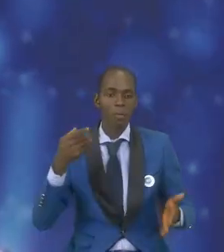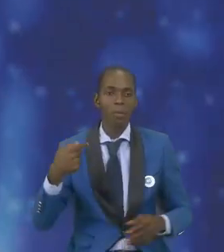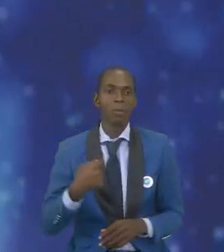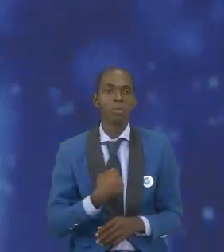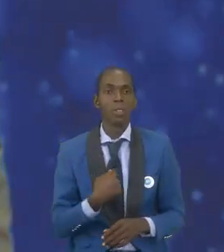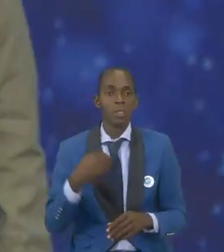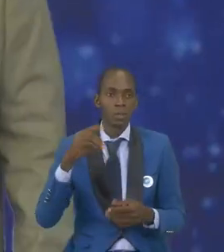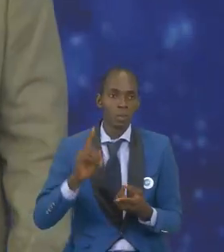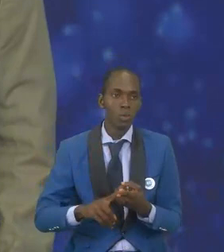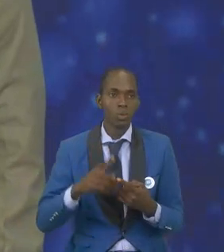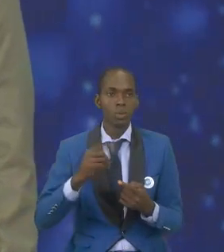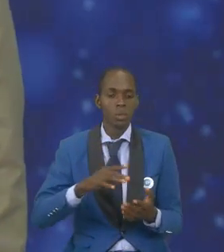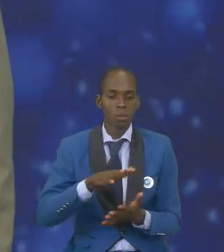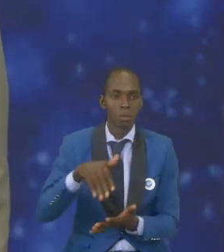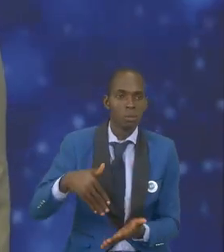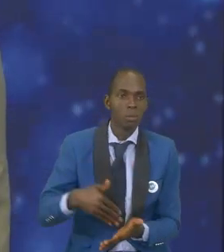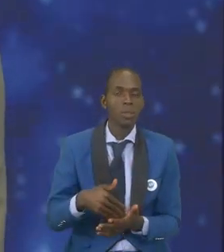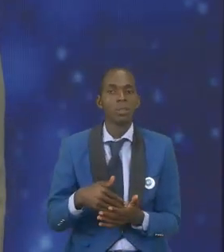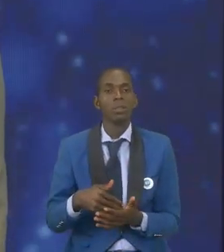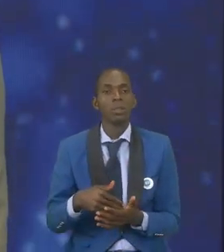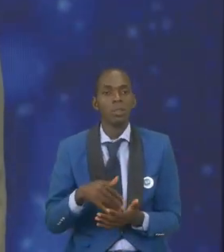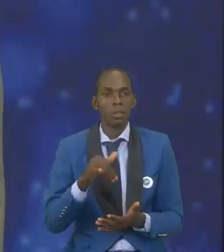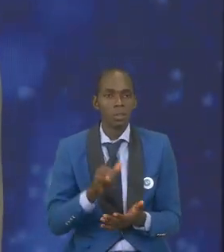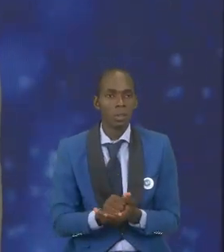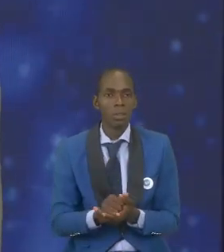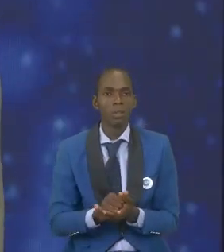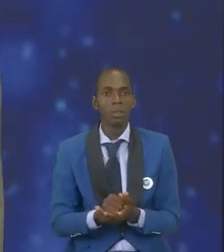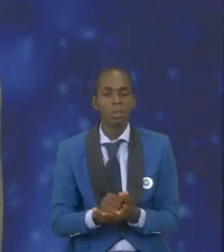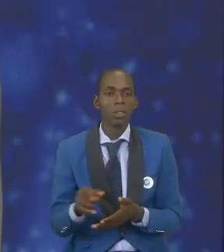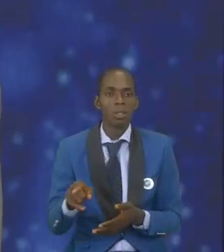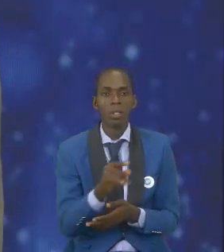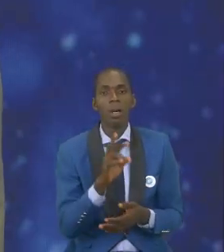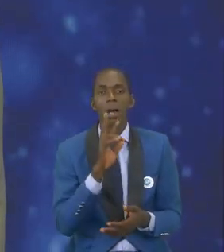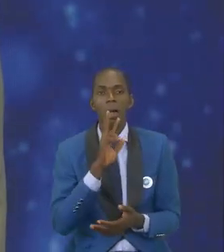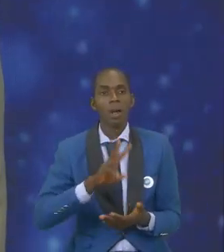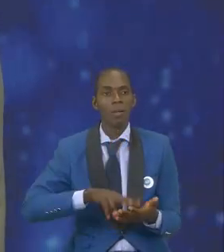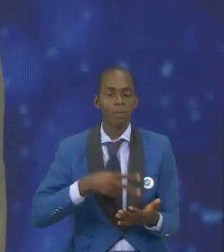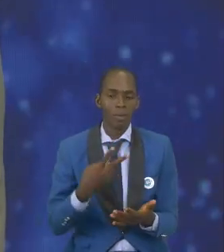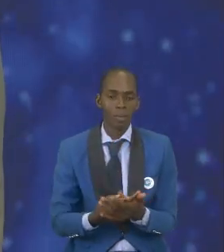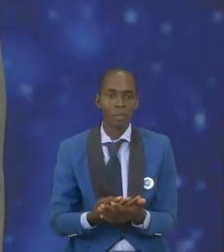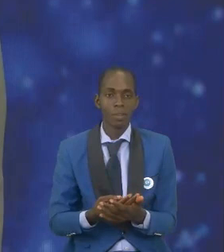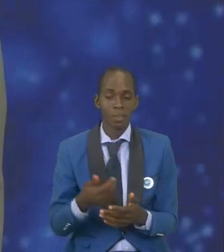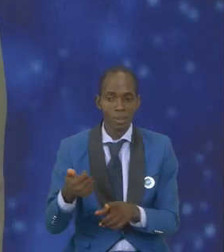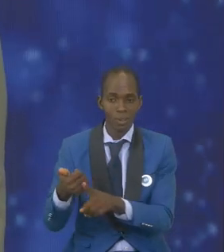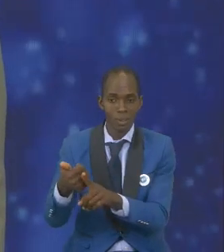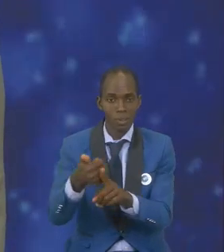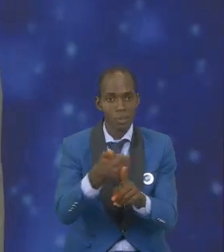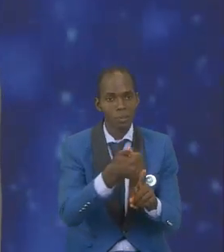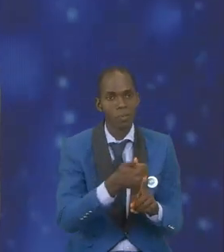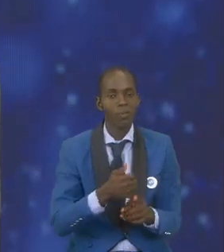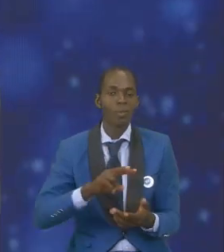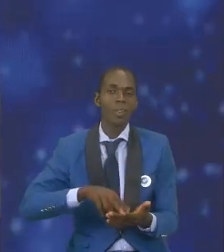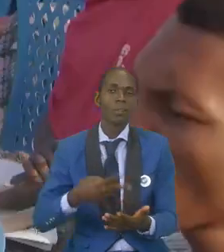the midst whereof they themselves are